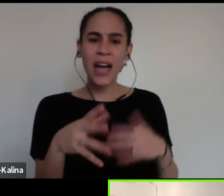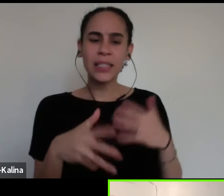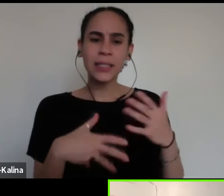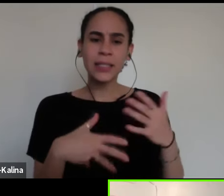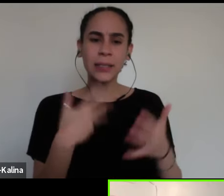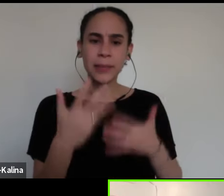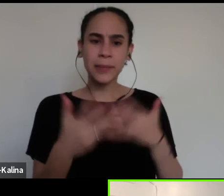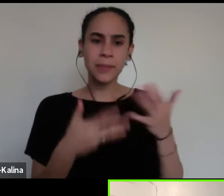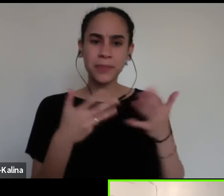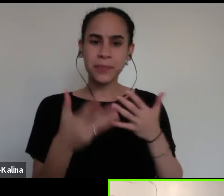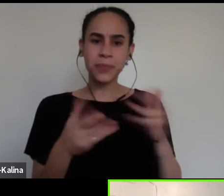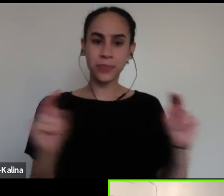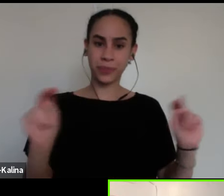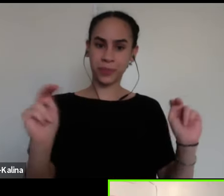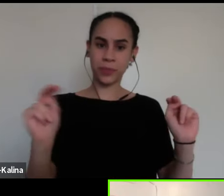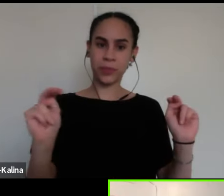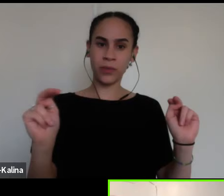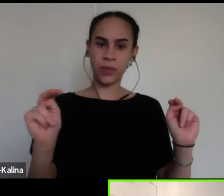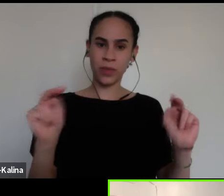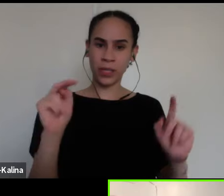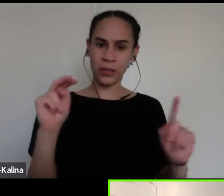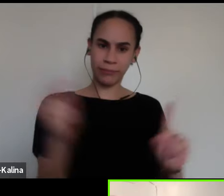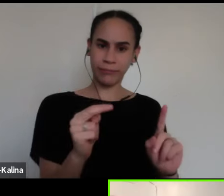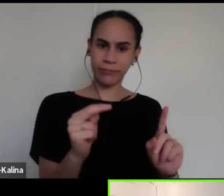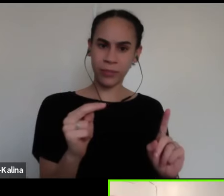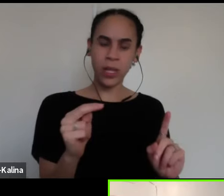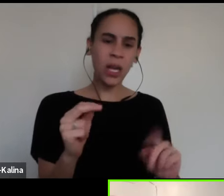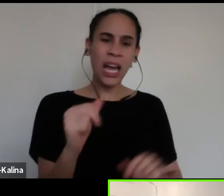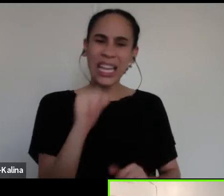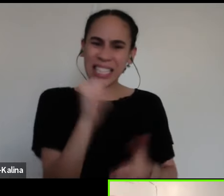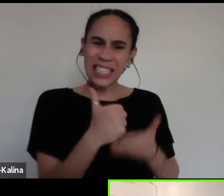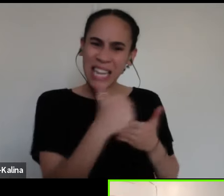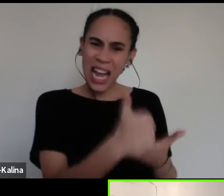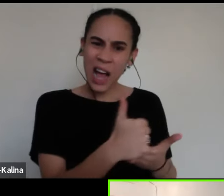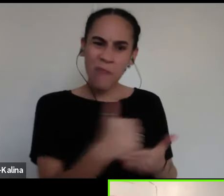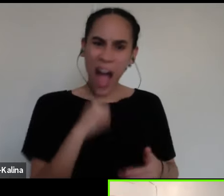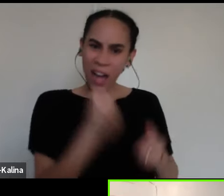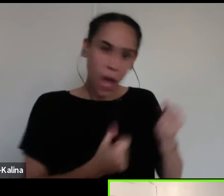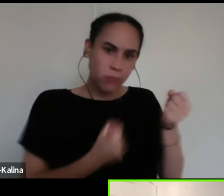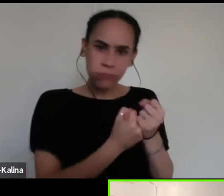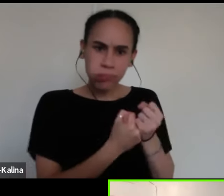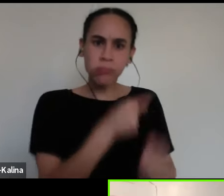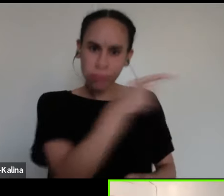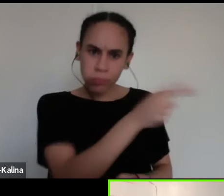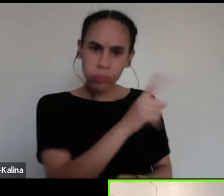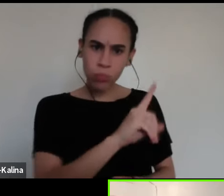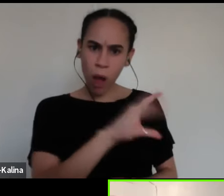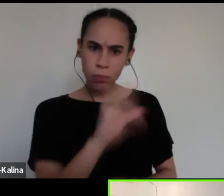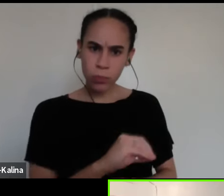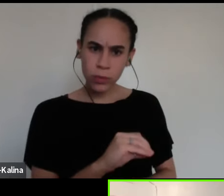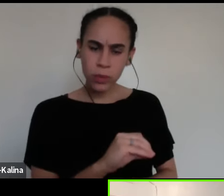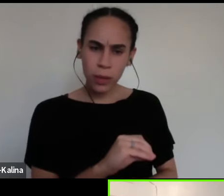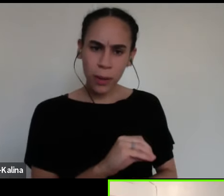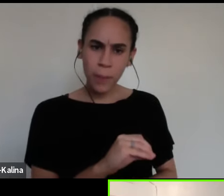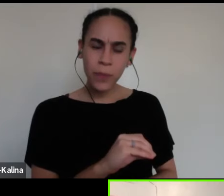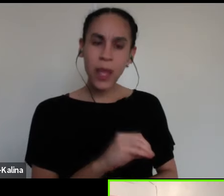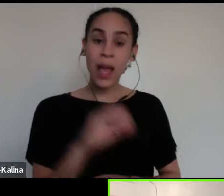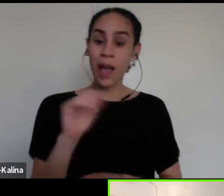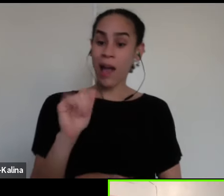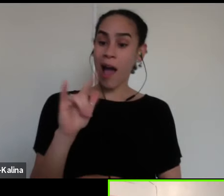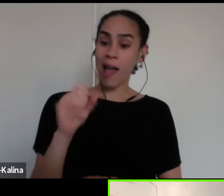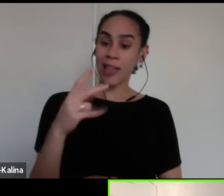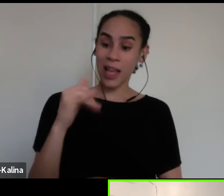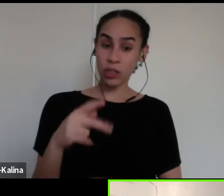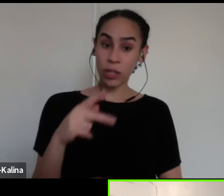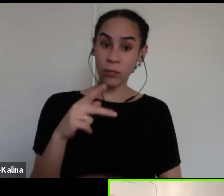stance is not helpful to you, right? Because I haven't really taken your side. And where allyship really